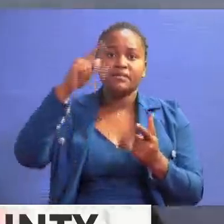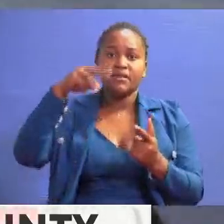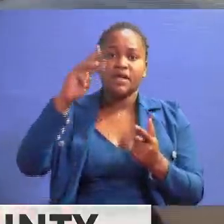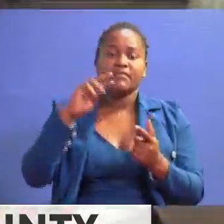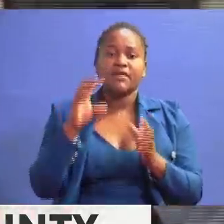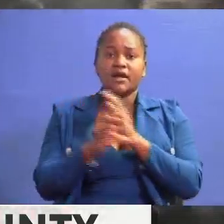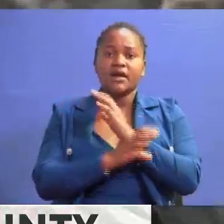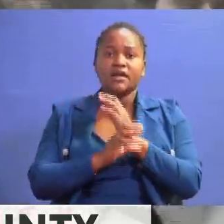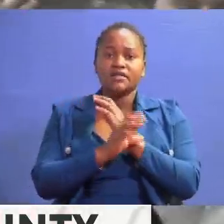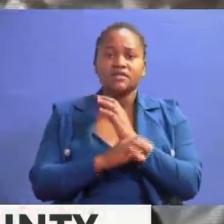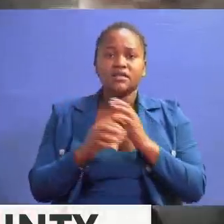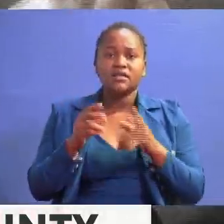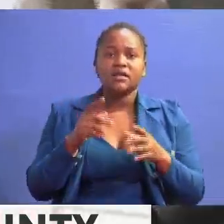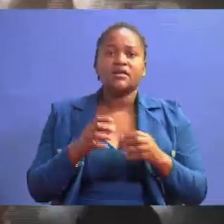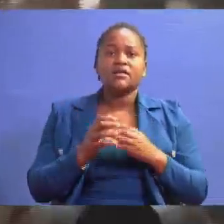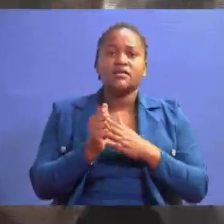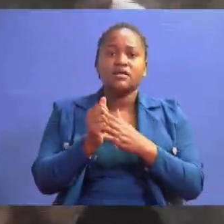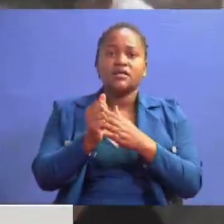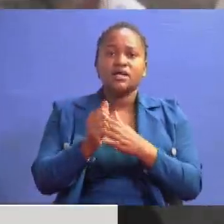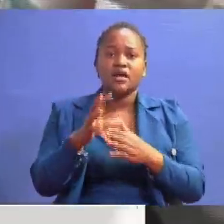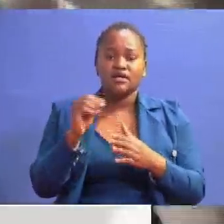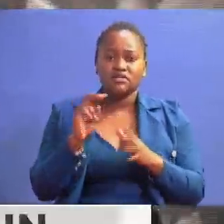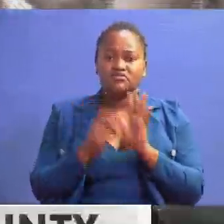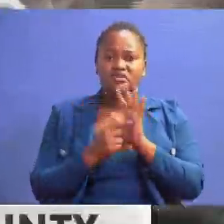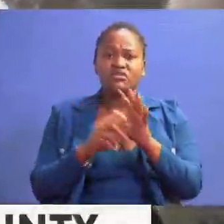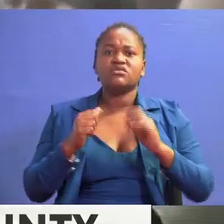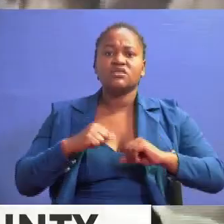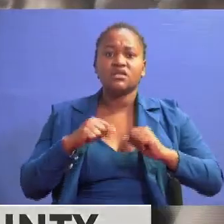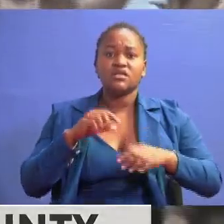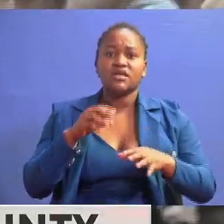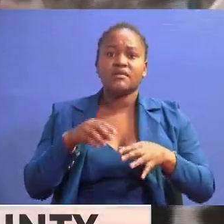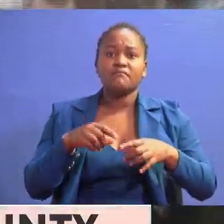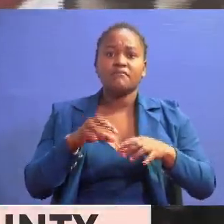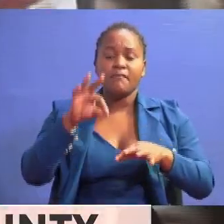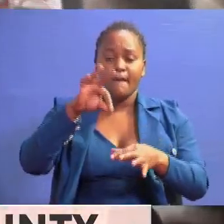the country's most popular leader according to opinion polls, will not be on the ballot.